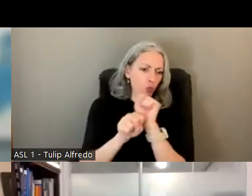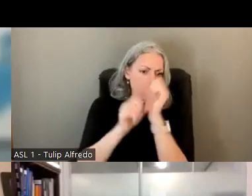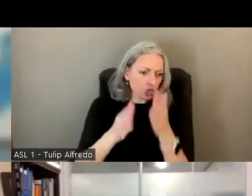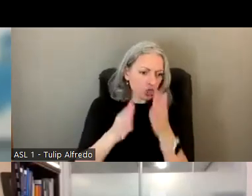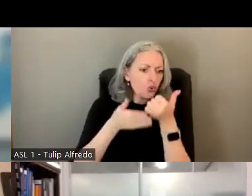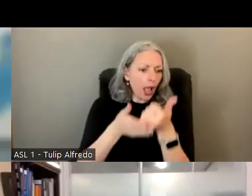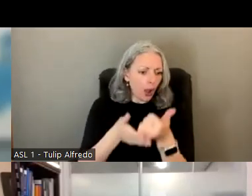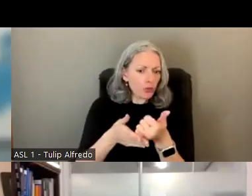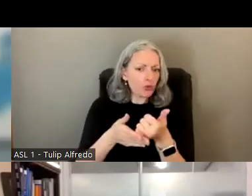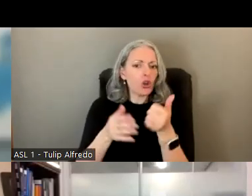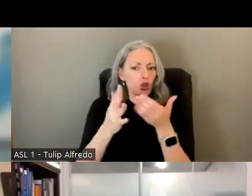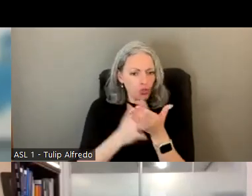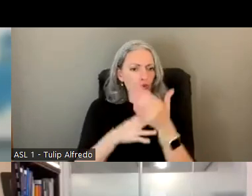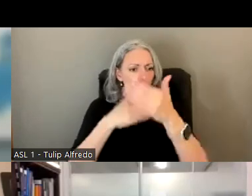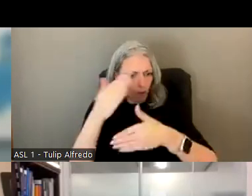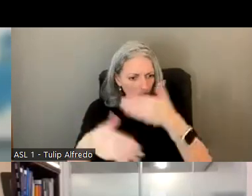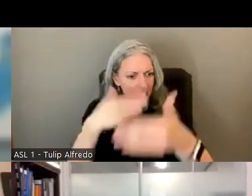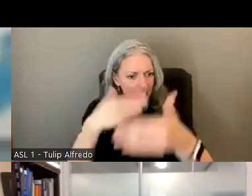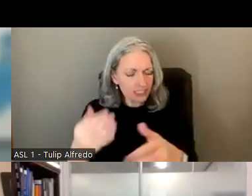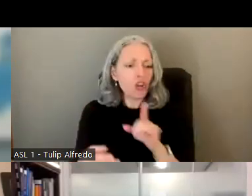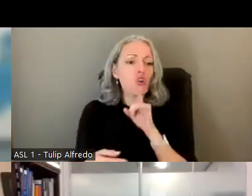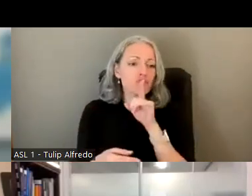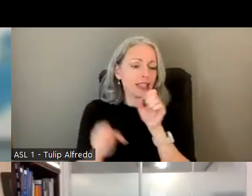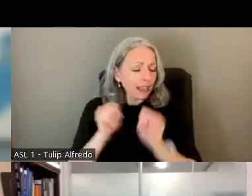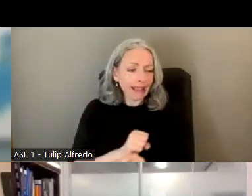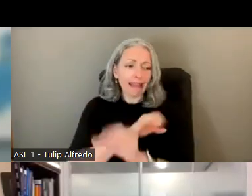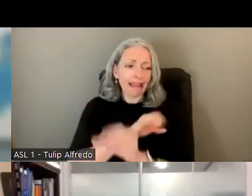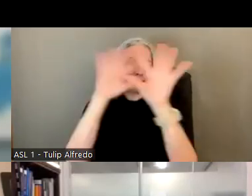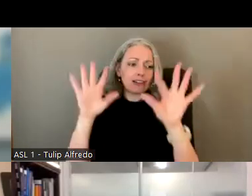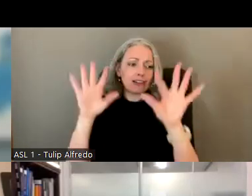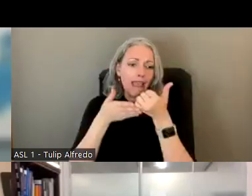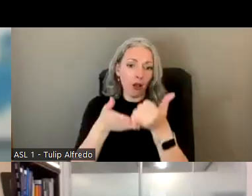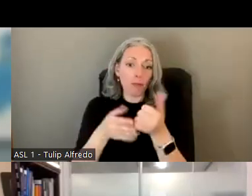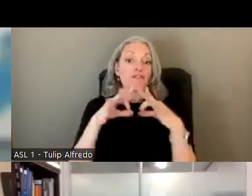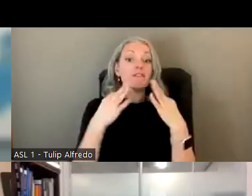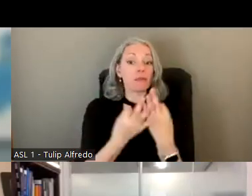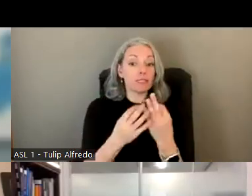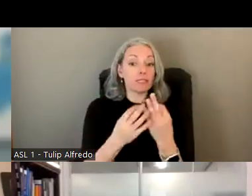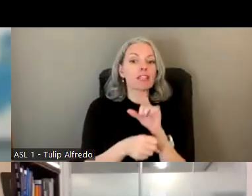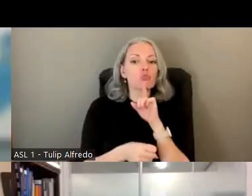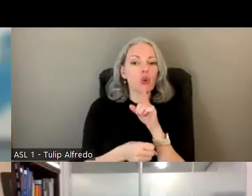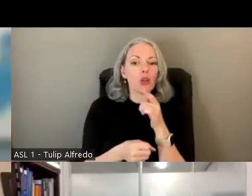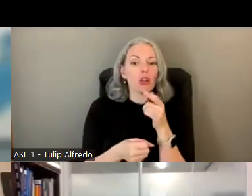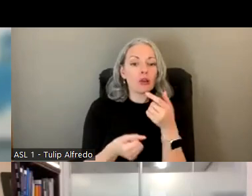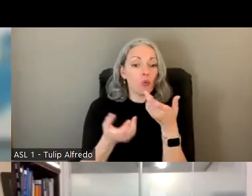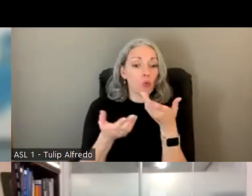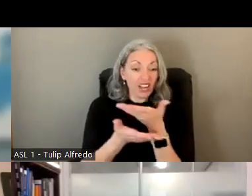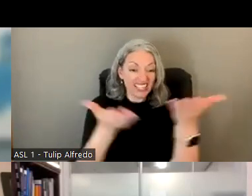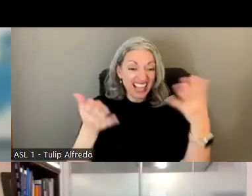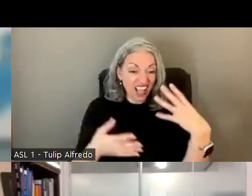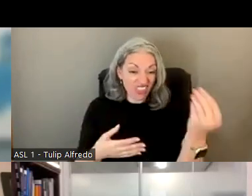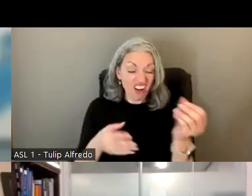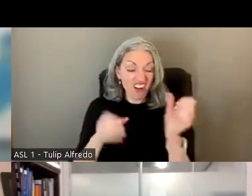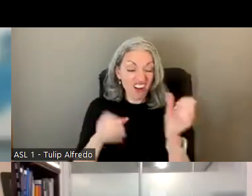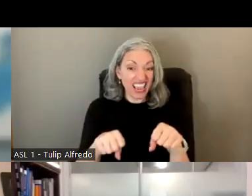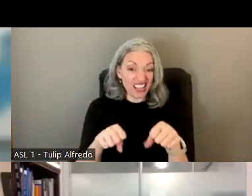through this, that could really be transformative for families. Again, making sure that whatever is available out there, that they can